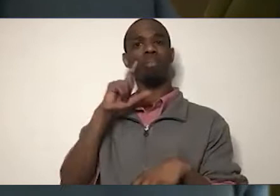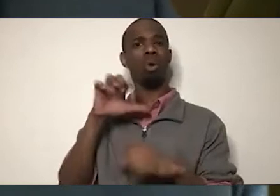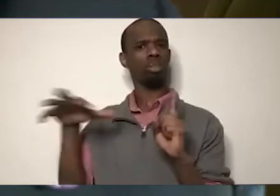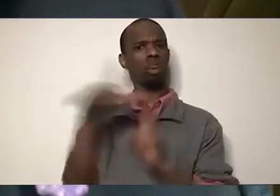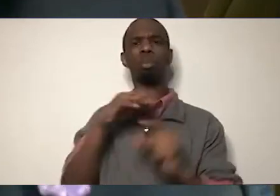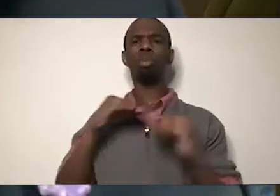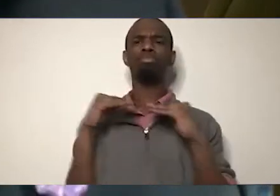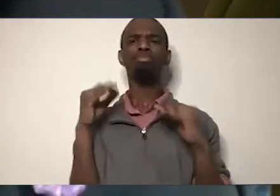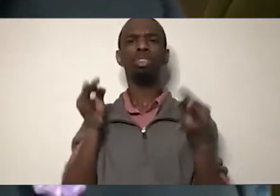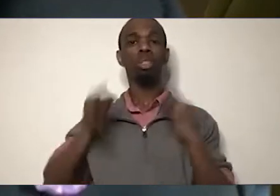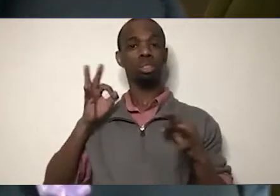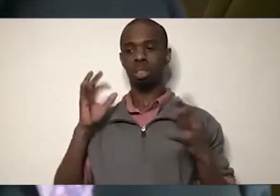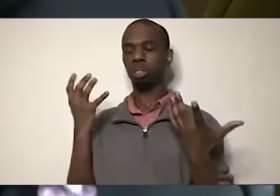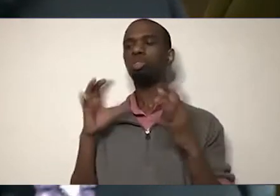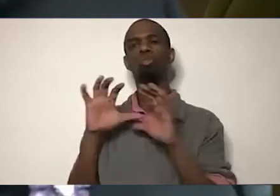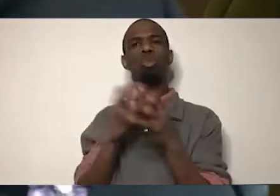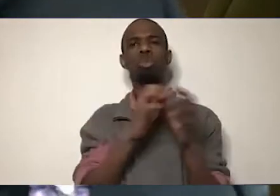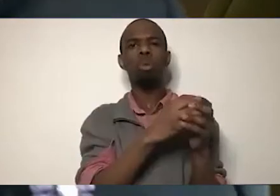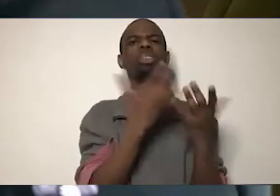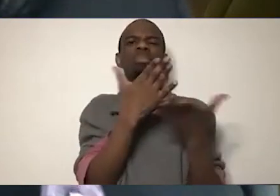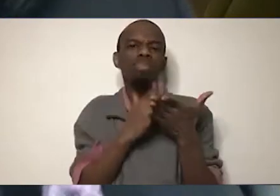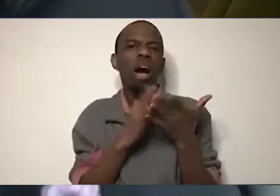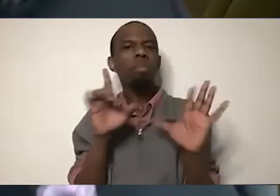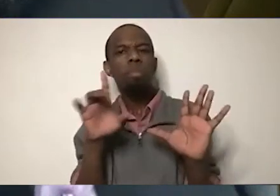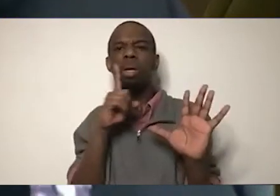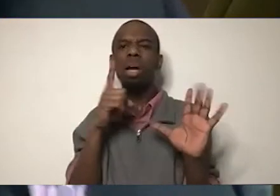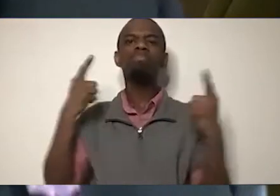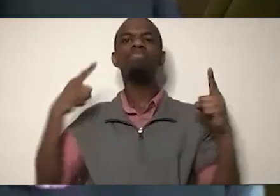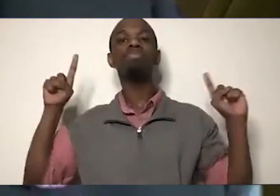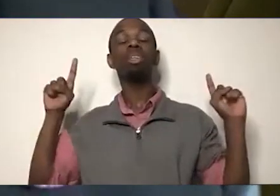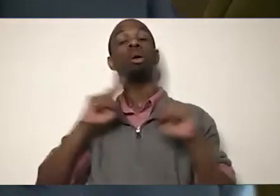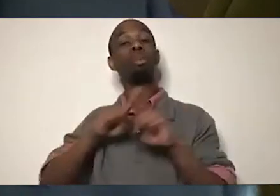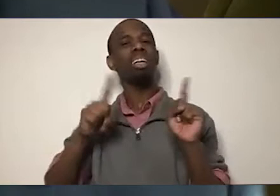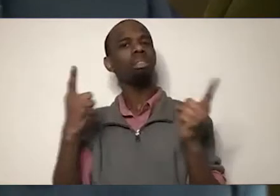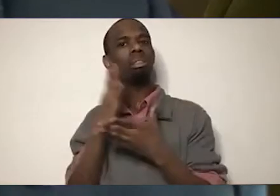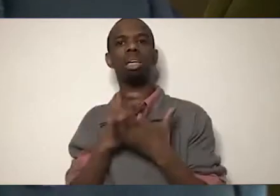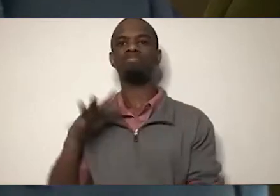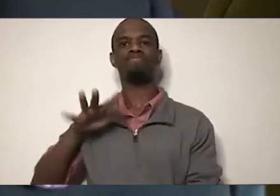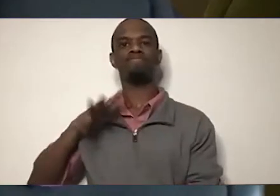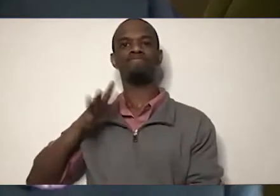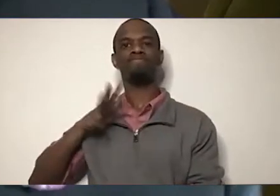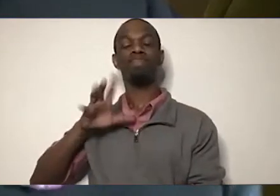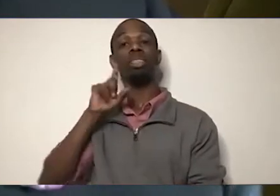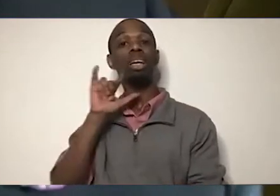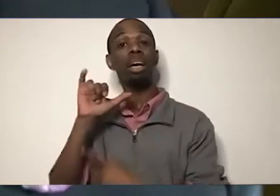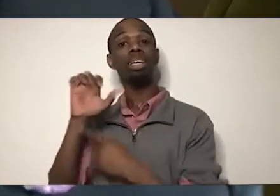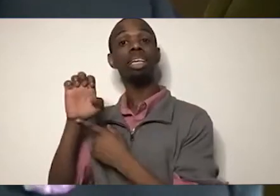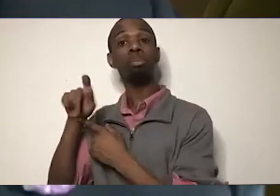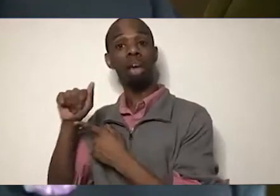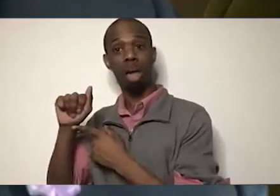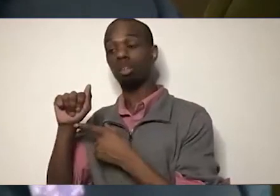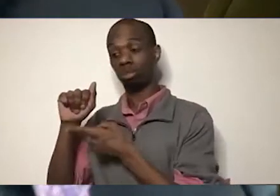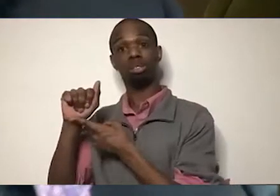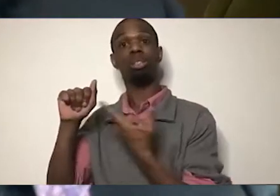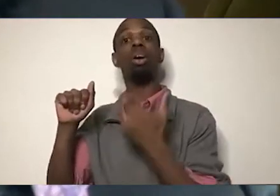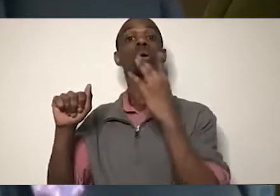to ruin the EPA. That was his mission. Now he was running it. The EPA quite efficiently rolled back a lot of